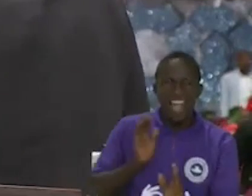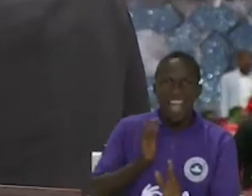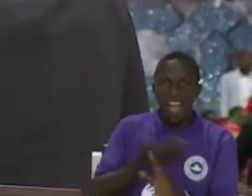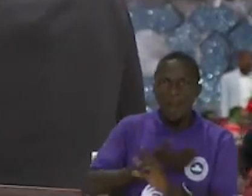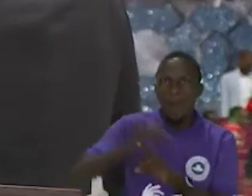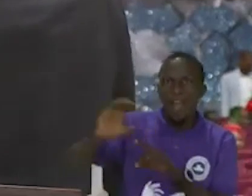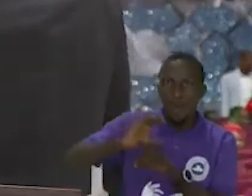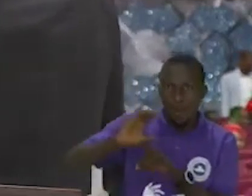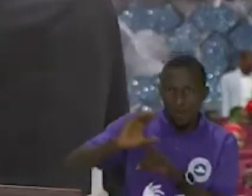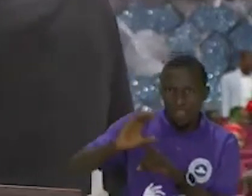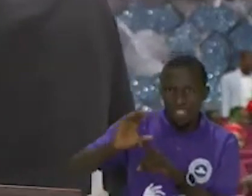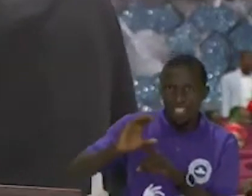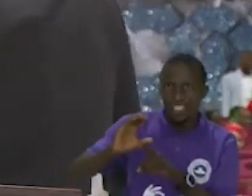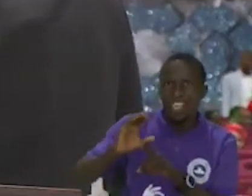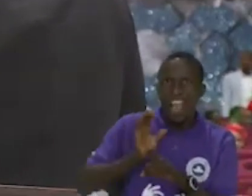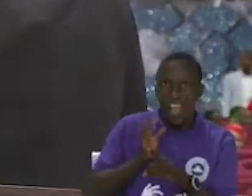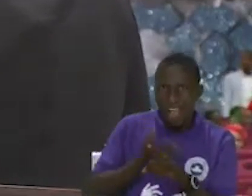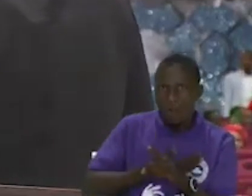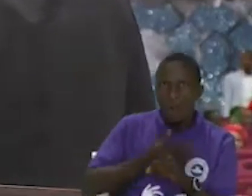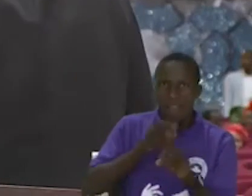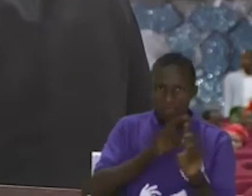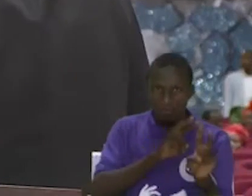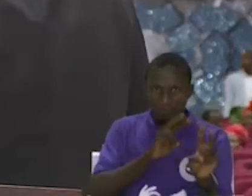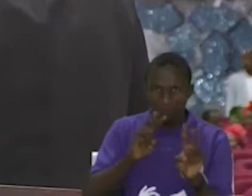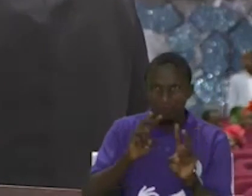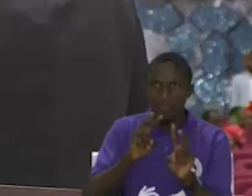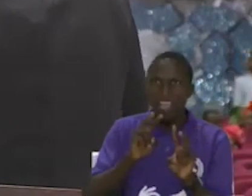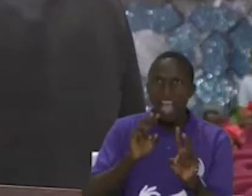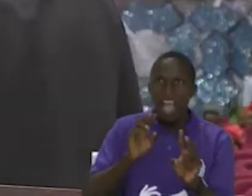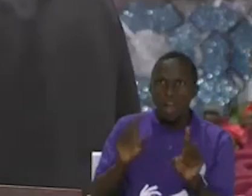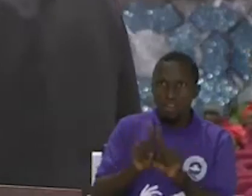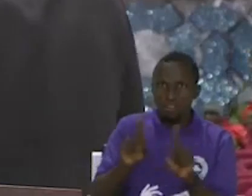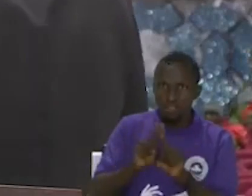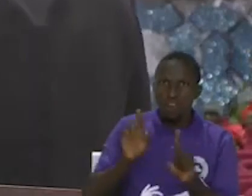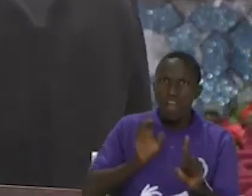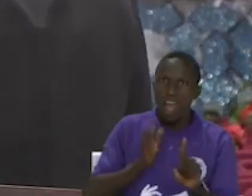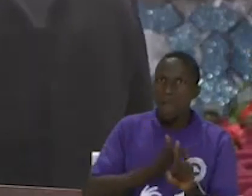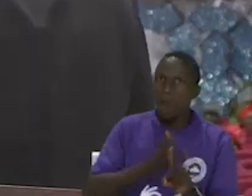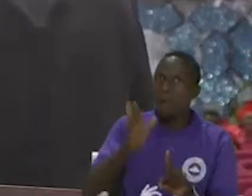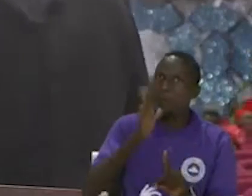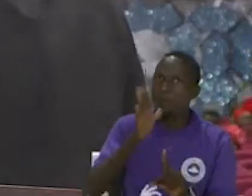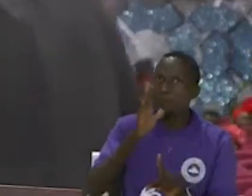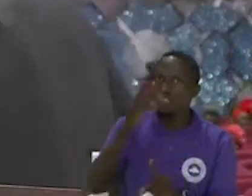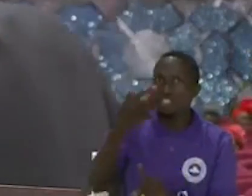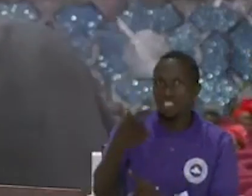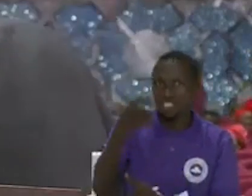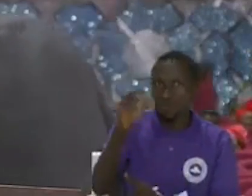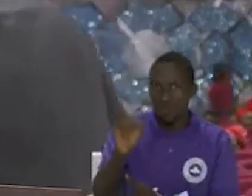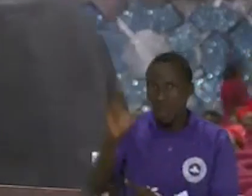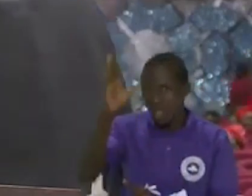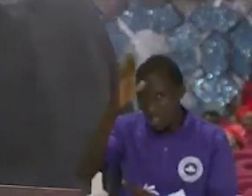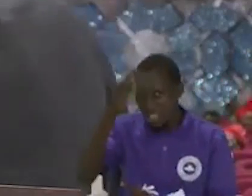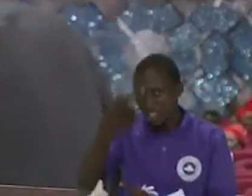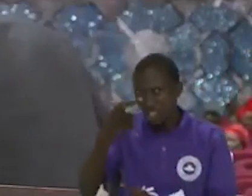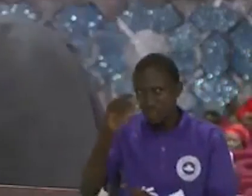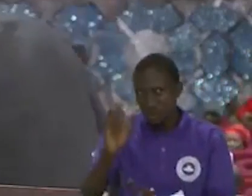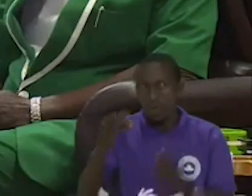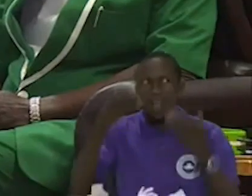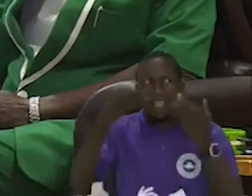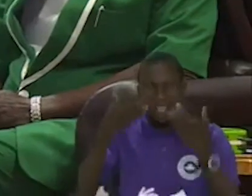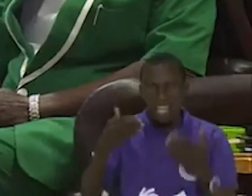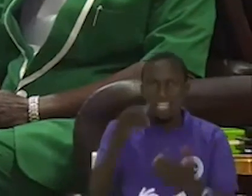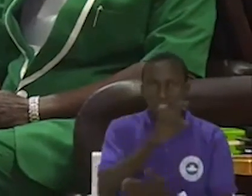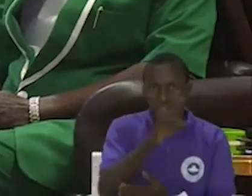model, and also our mother in Israel, Daddy and Mommy Gio. Thank you, sir. Thank you,